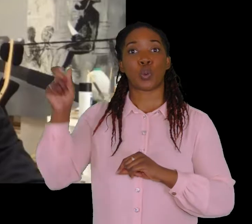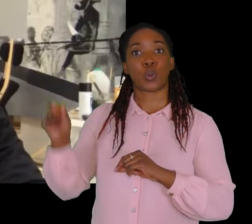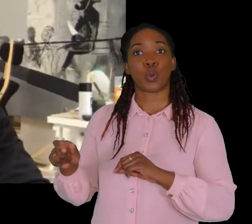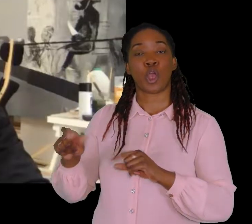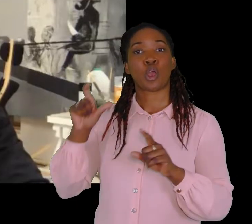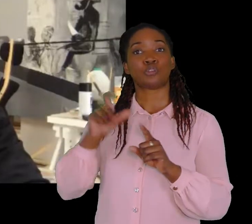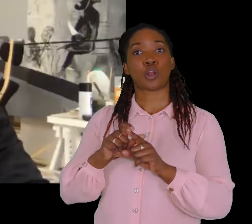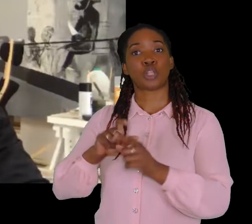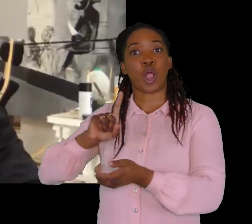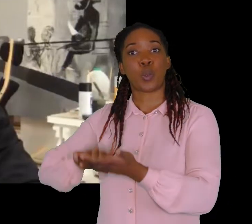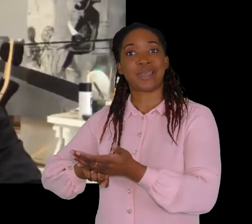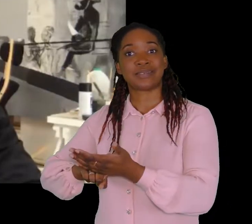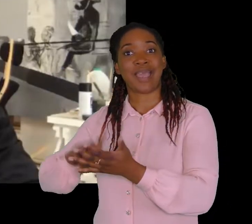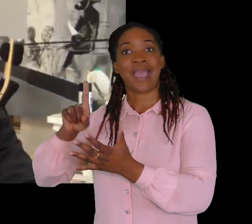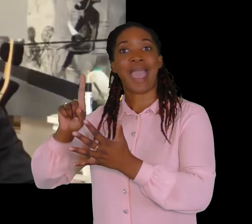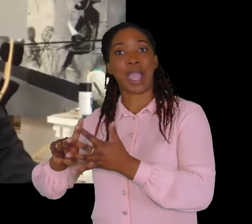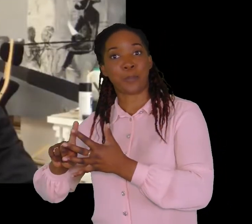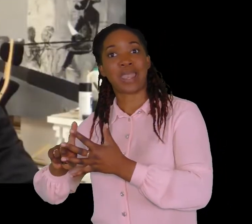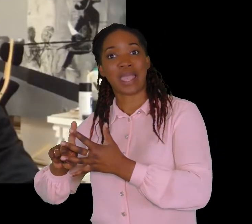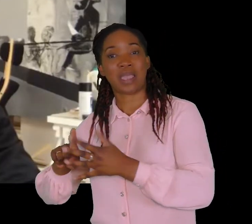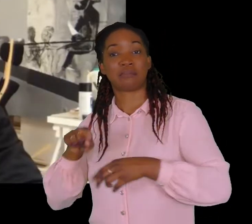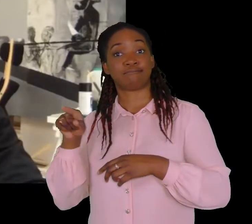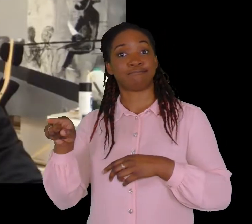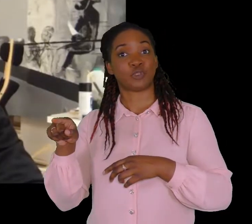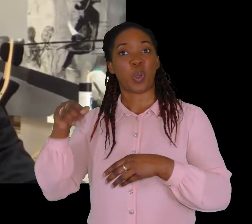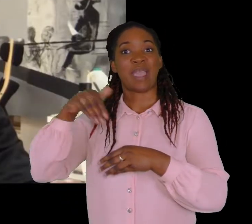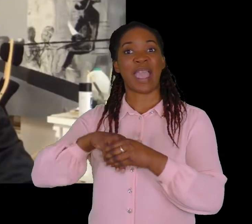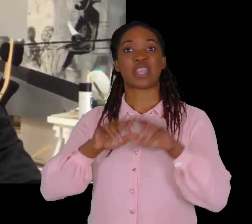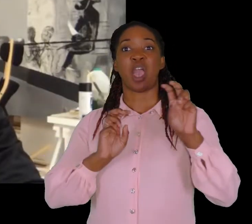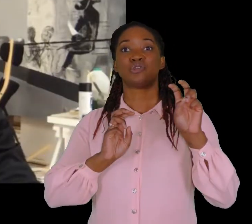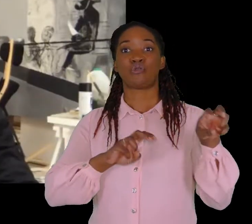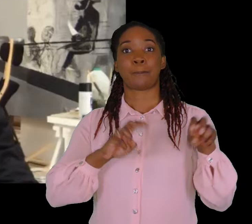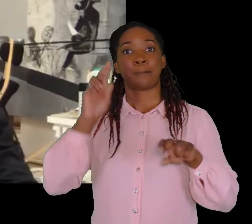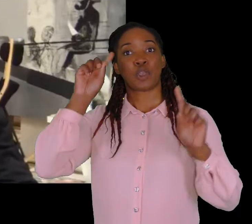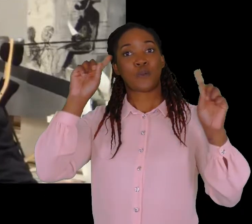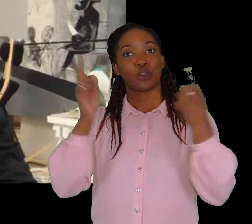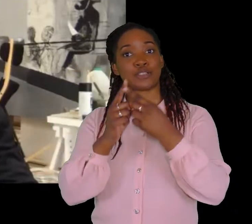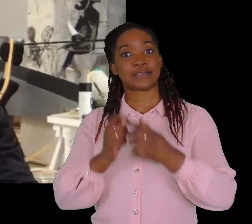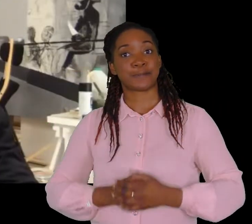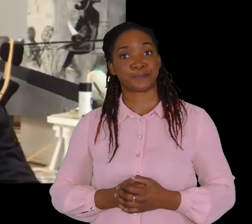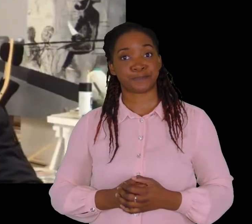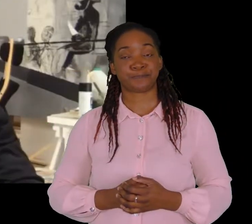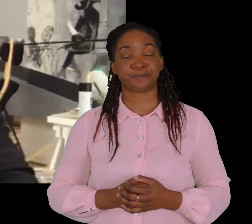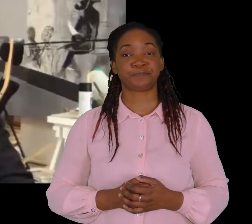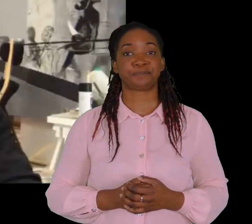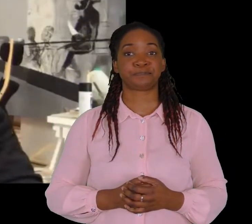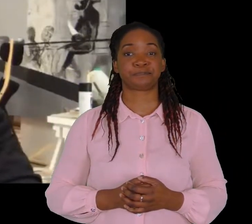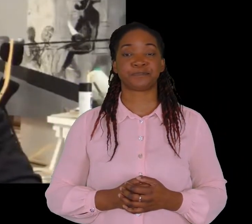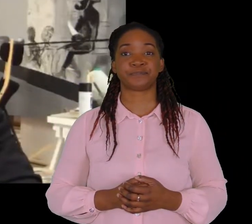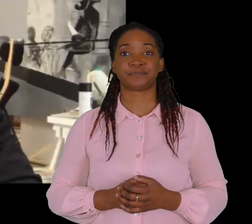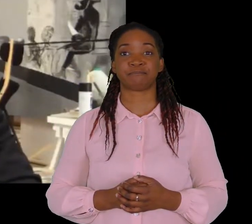by Dr. Luisa Igbonike, who is currently at Durham University. So